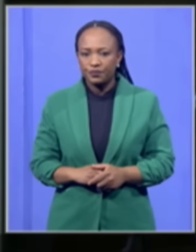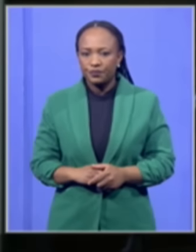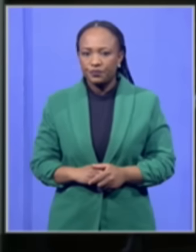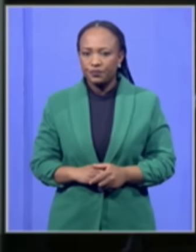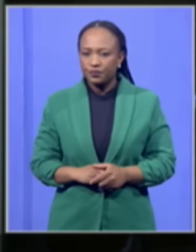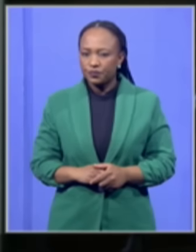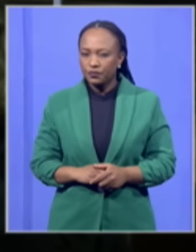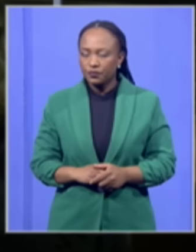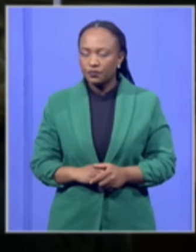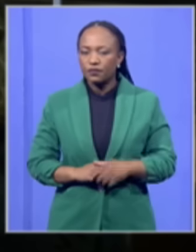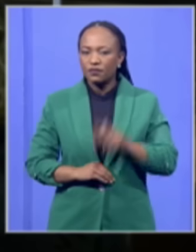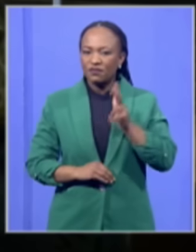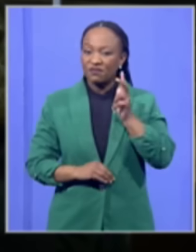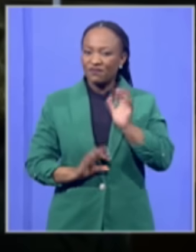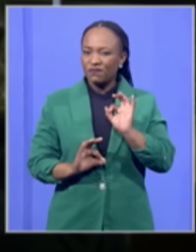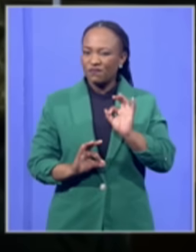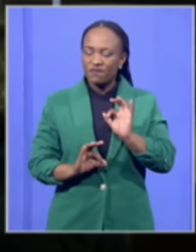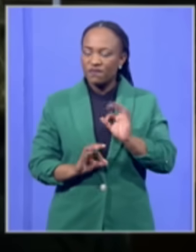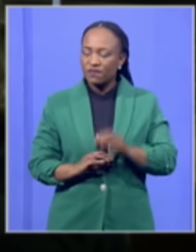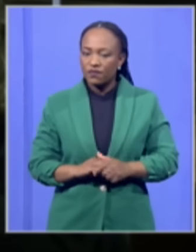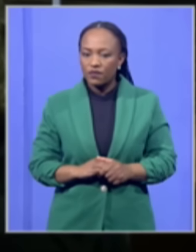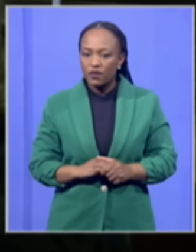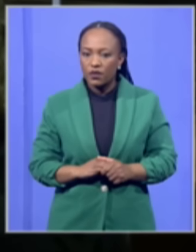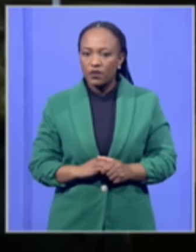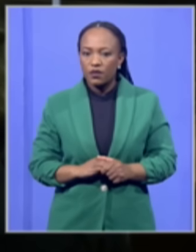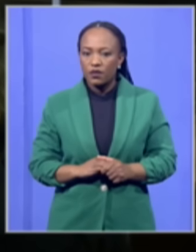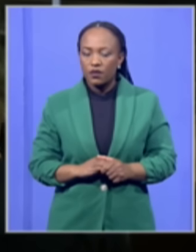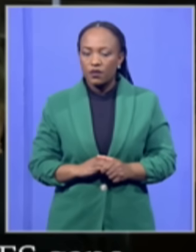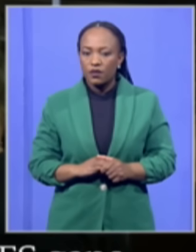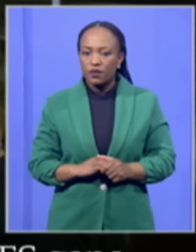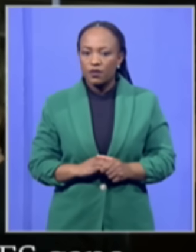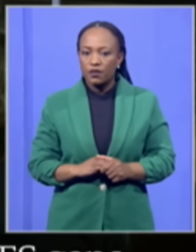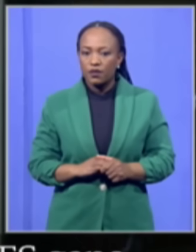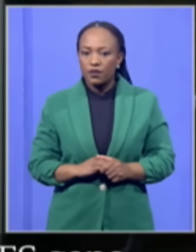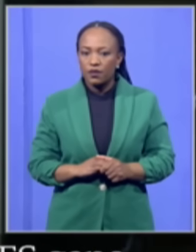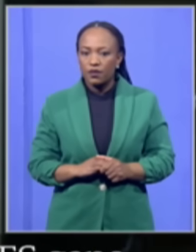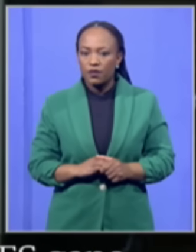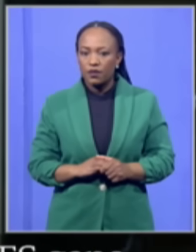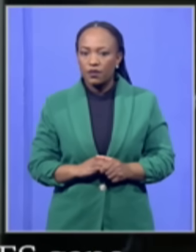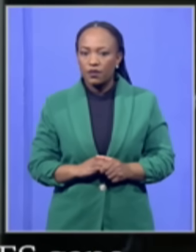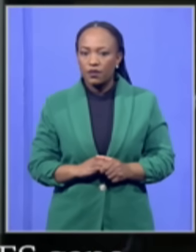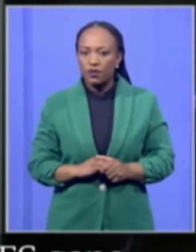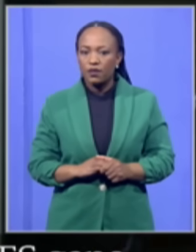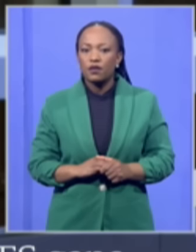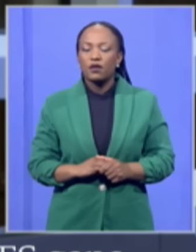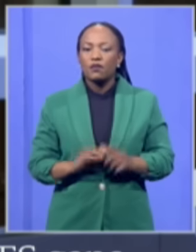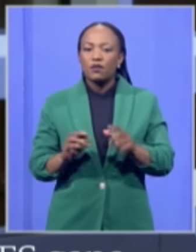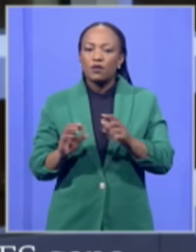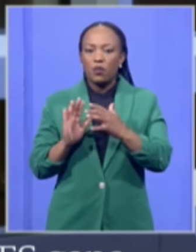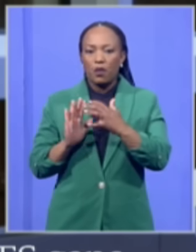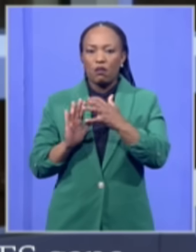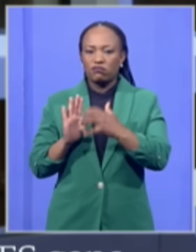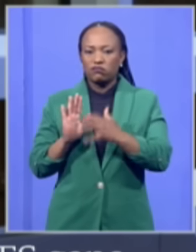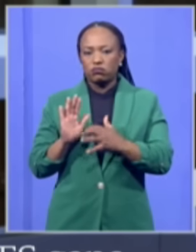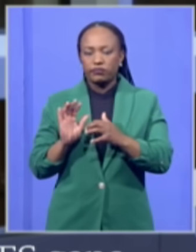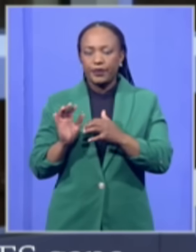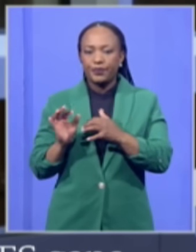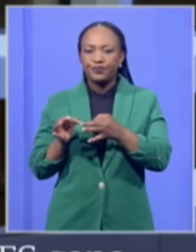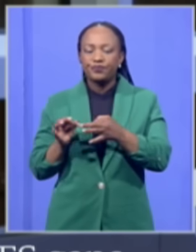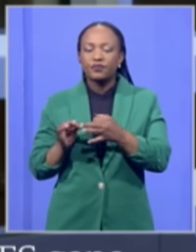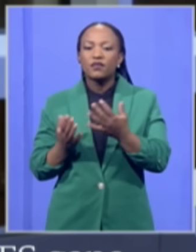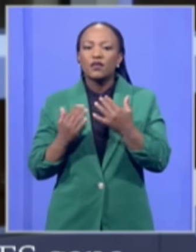materially contradicted by the co-stars, and I declare my head to the contradictions. Tebello ke hore